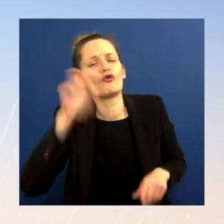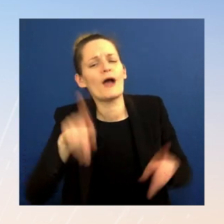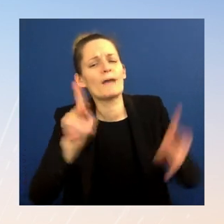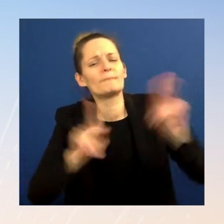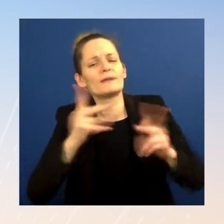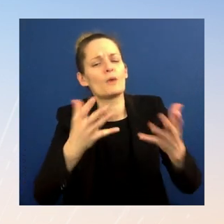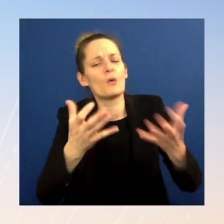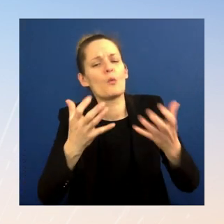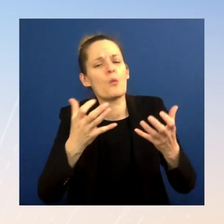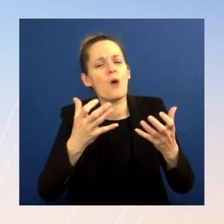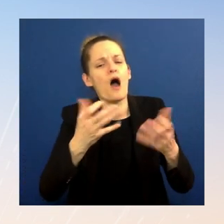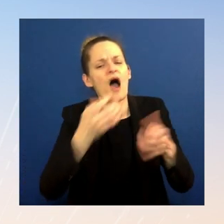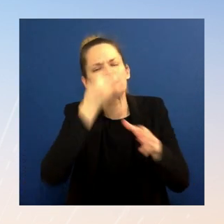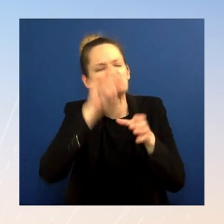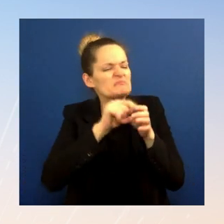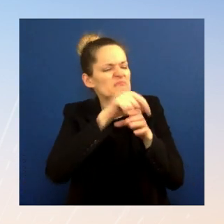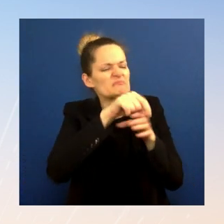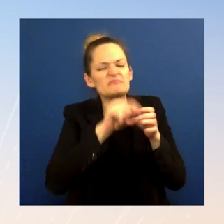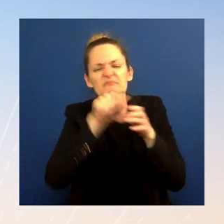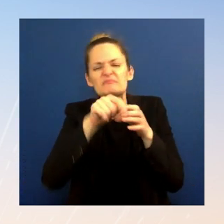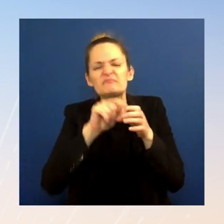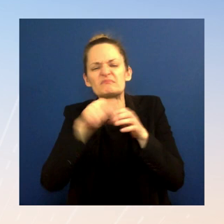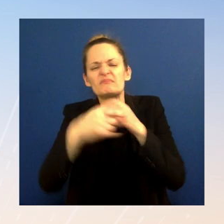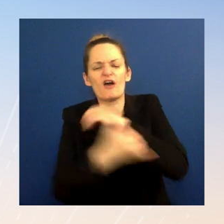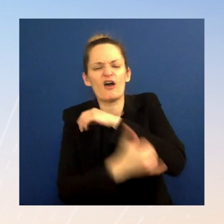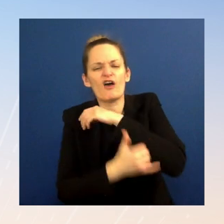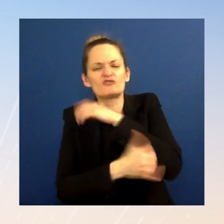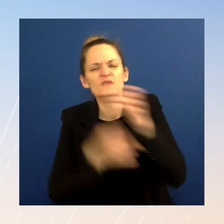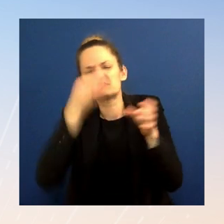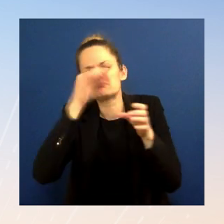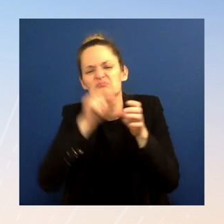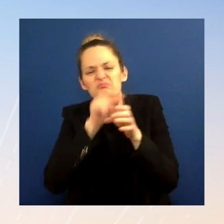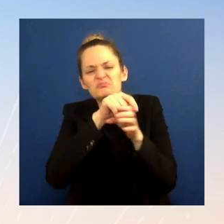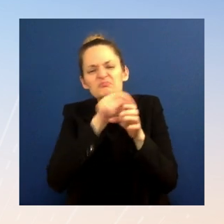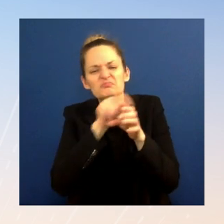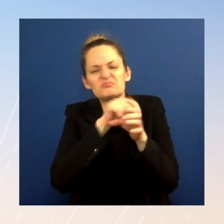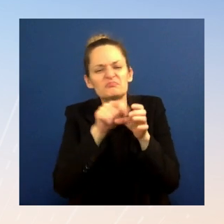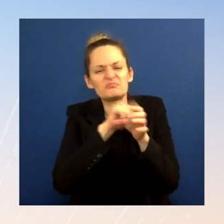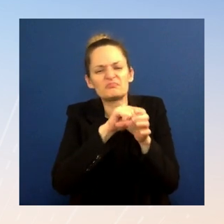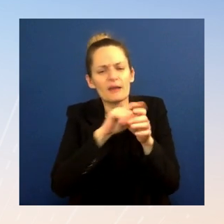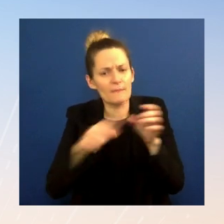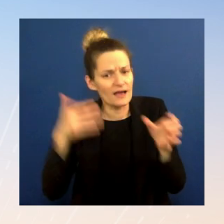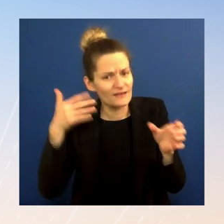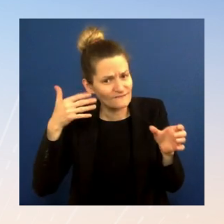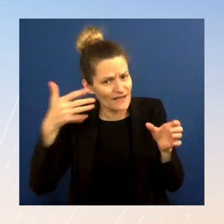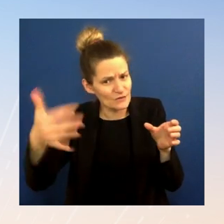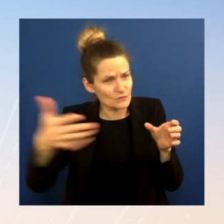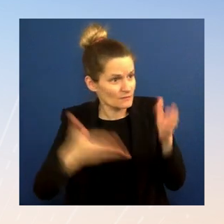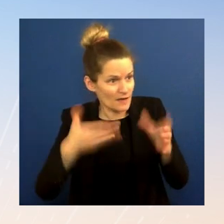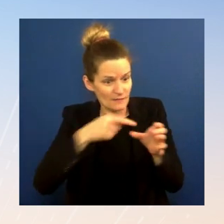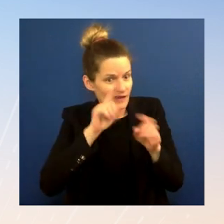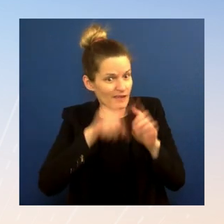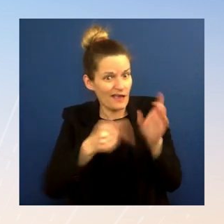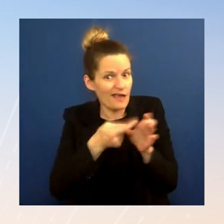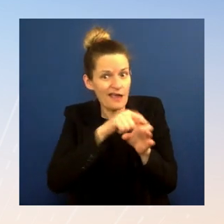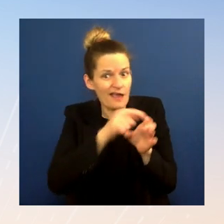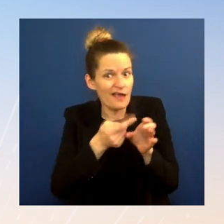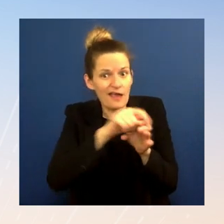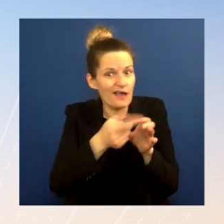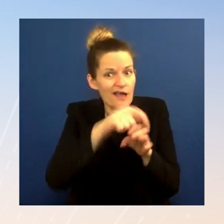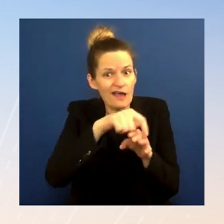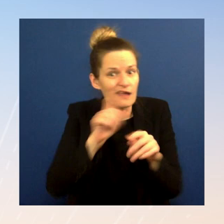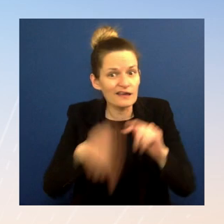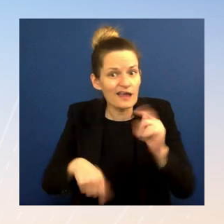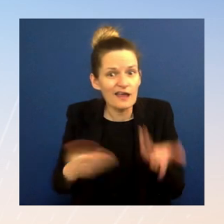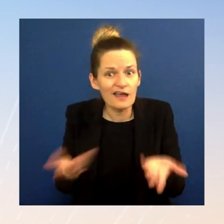here, but at some point, is that going to not be an option anymore? Well, it's different in part for the reason